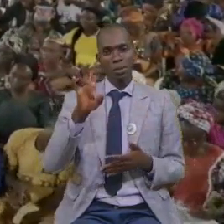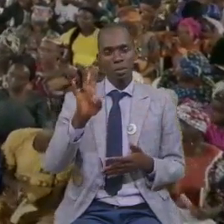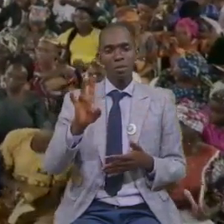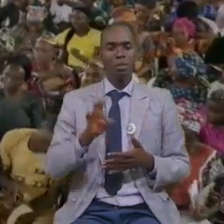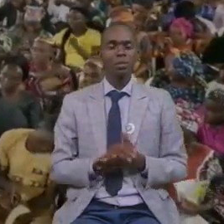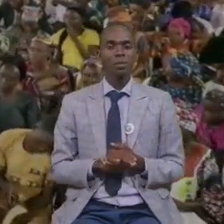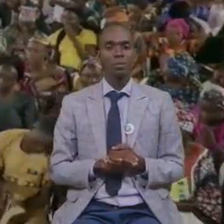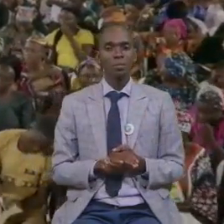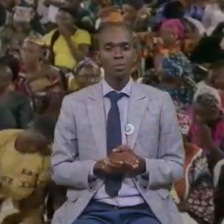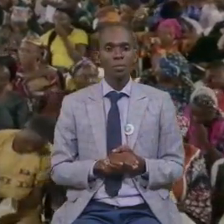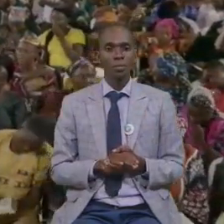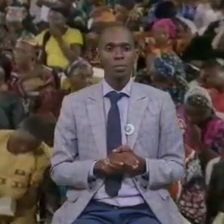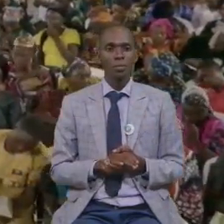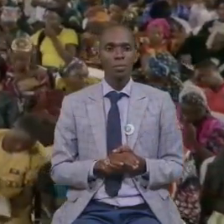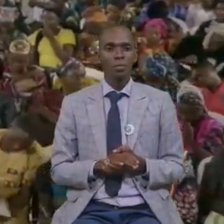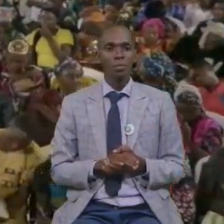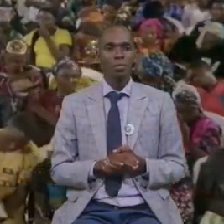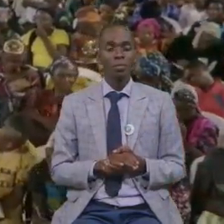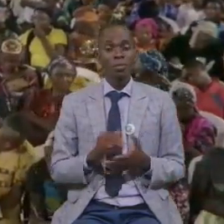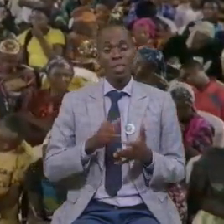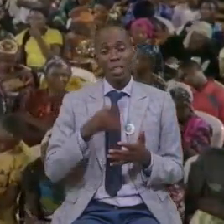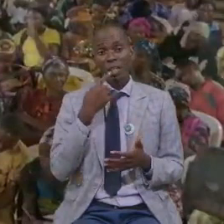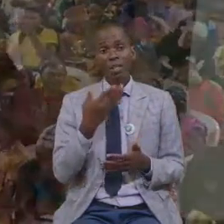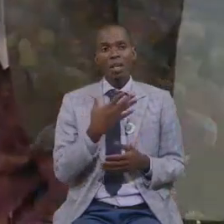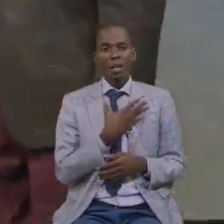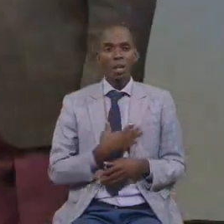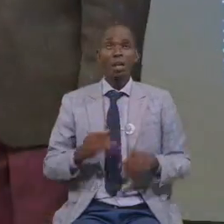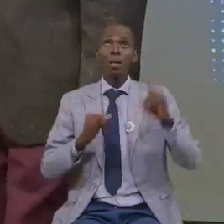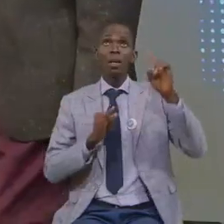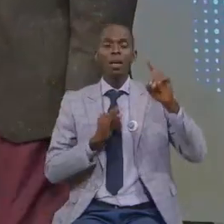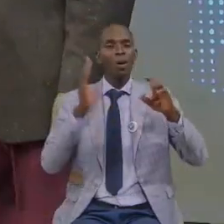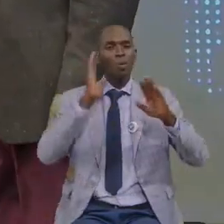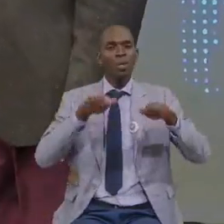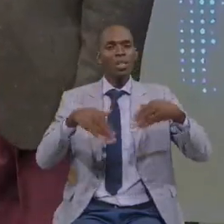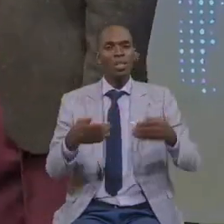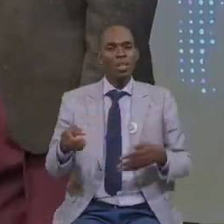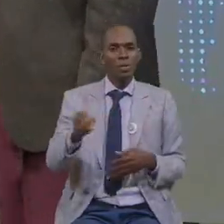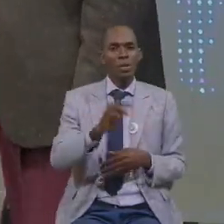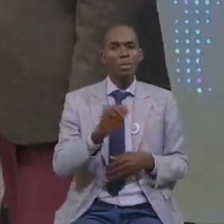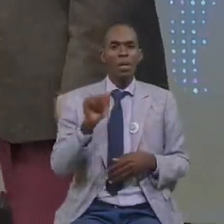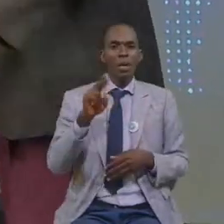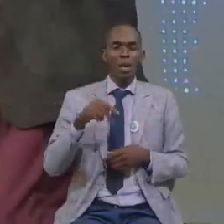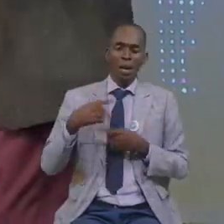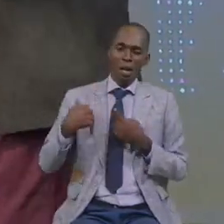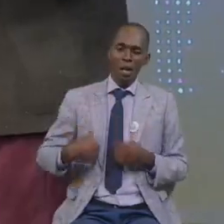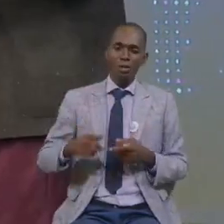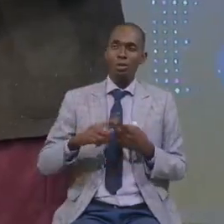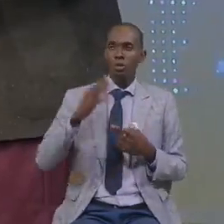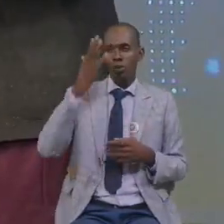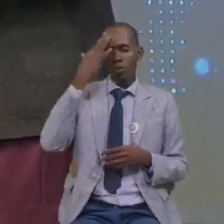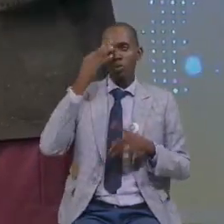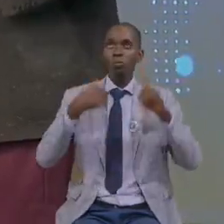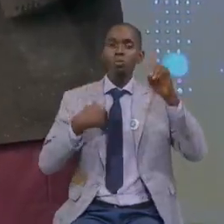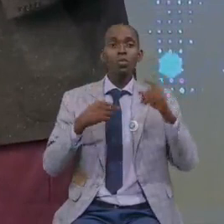from verse 7. It says, and I will give them an heart to know me. When you